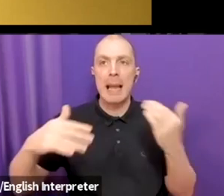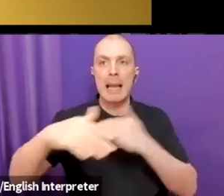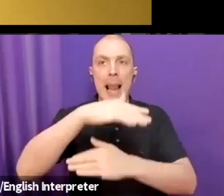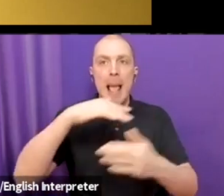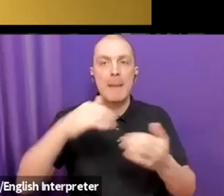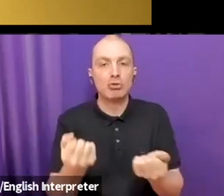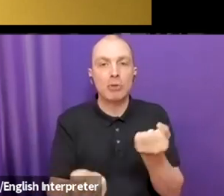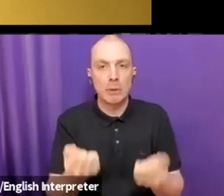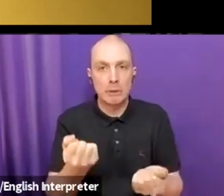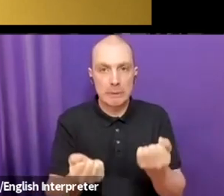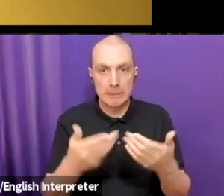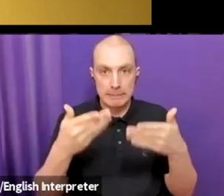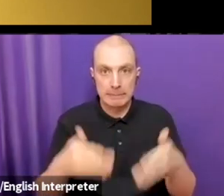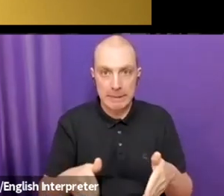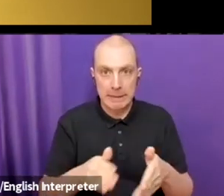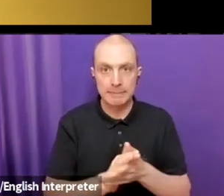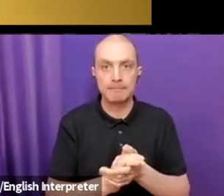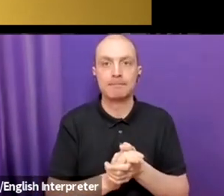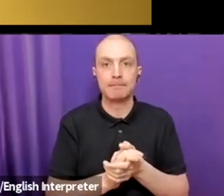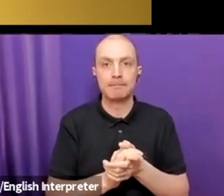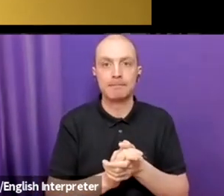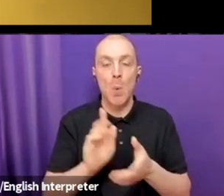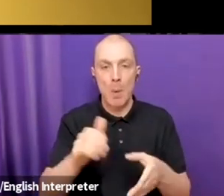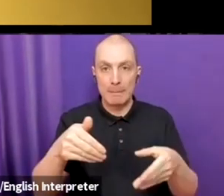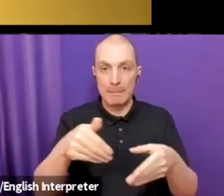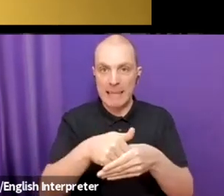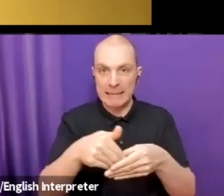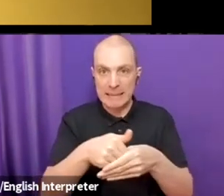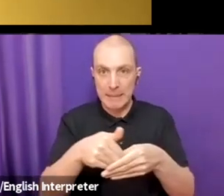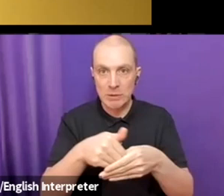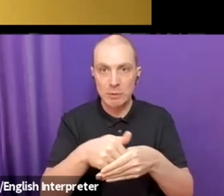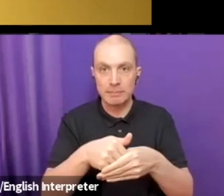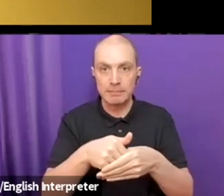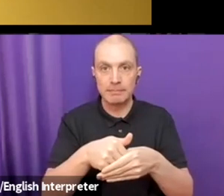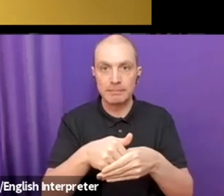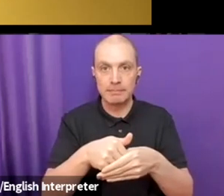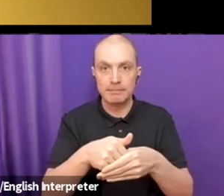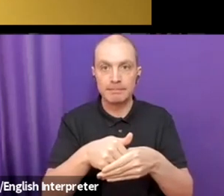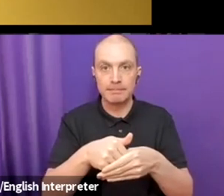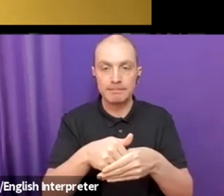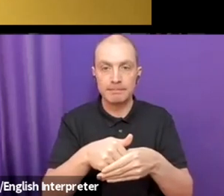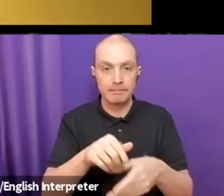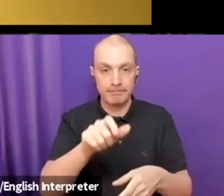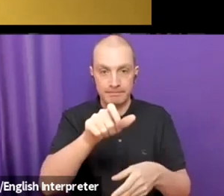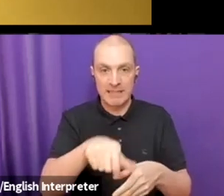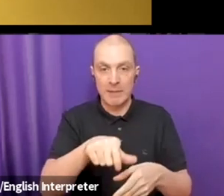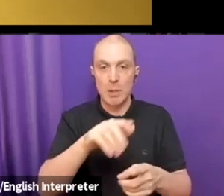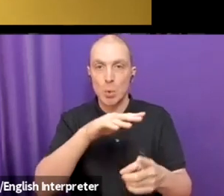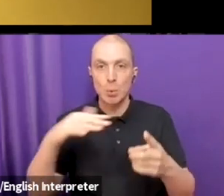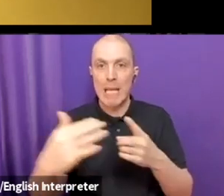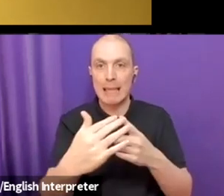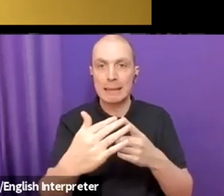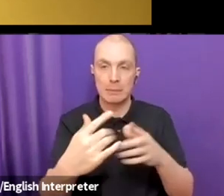of participation of civil society, well, participation of civil society is key and